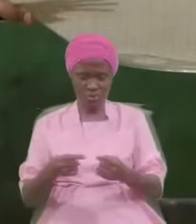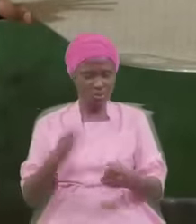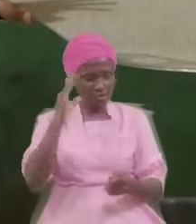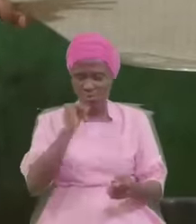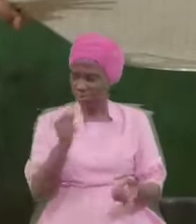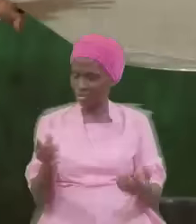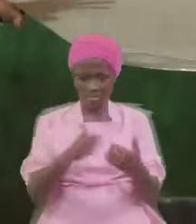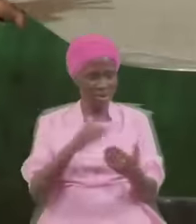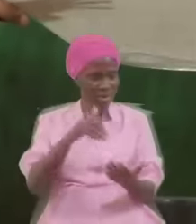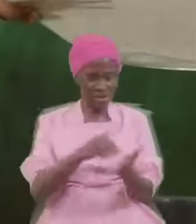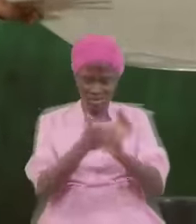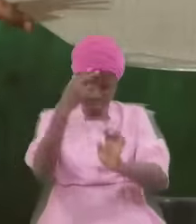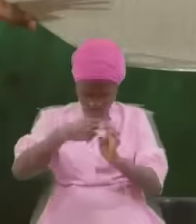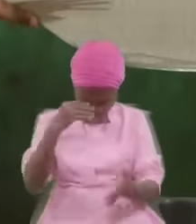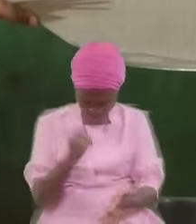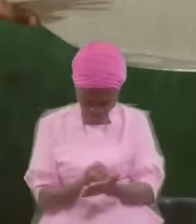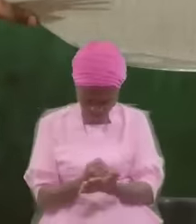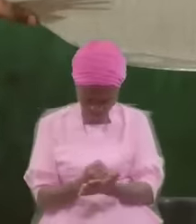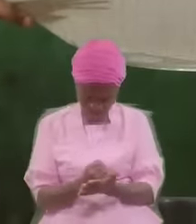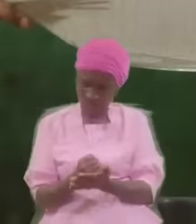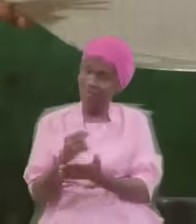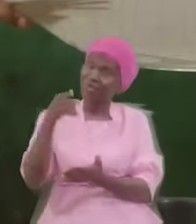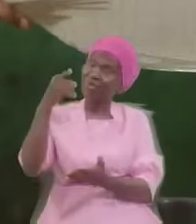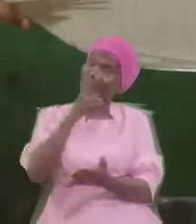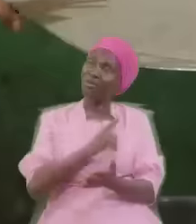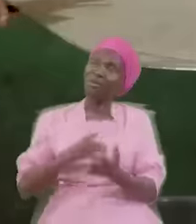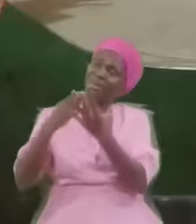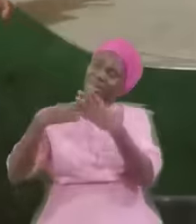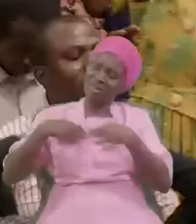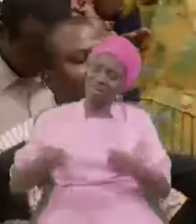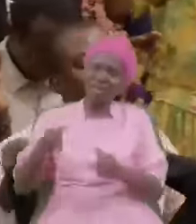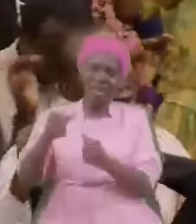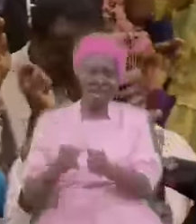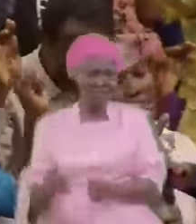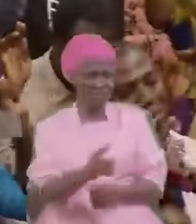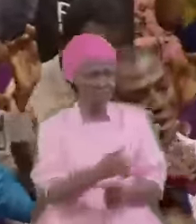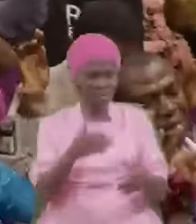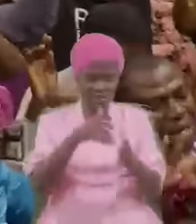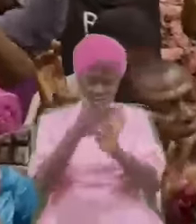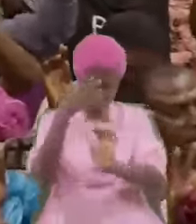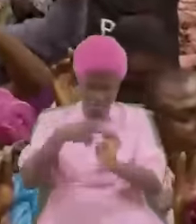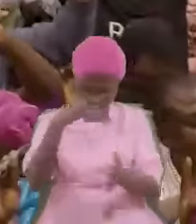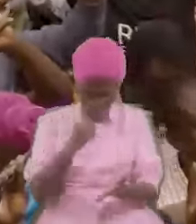again. Heal everyone in Jesus' name.